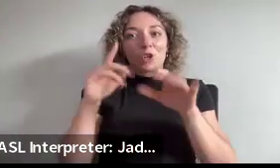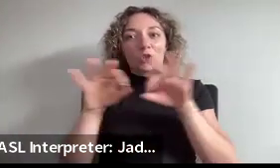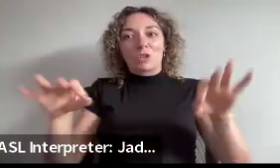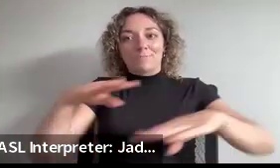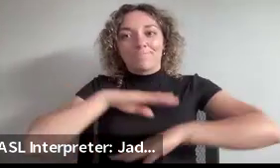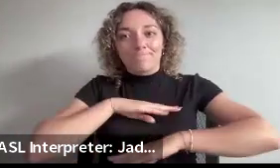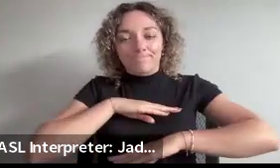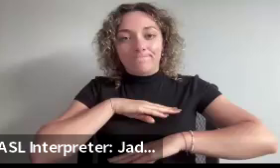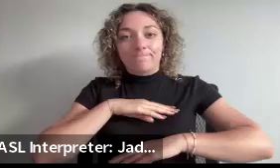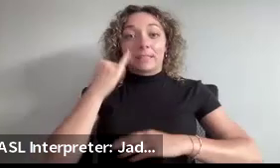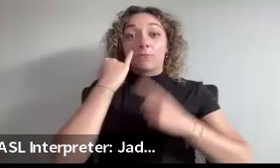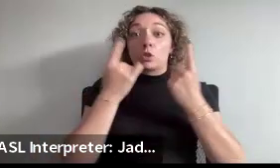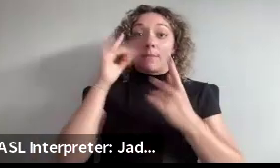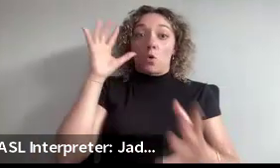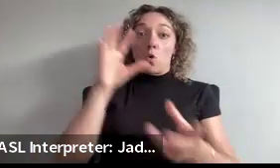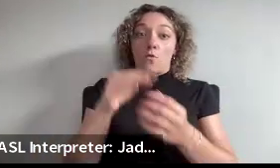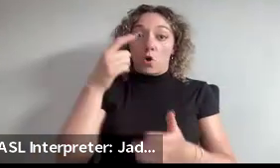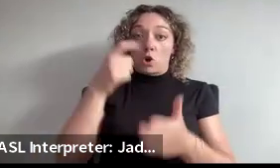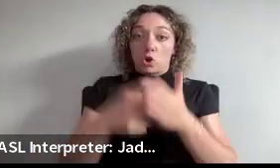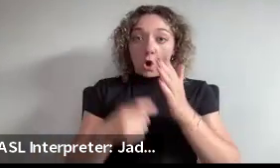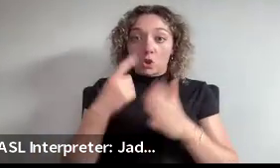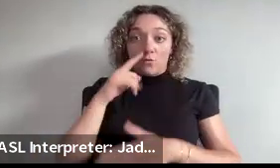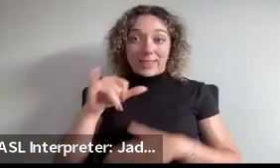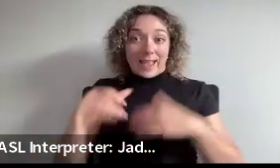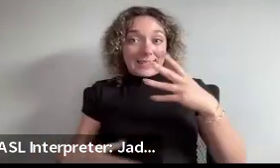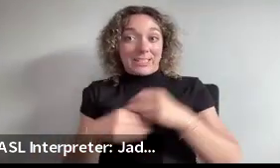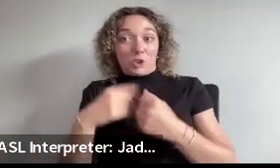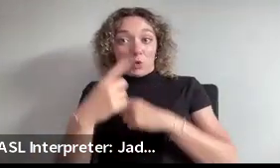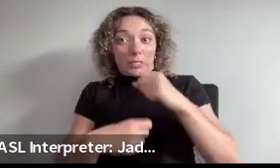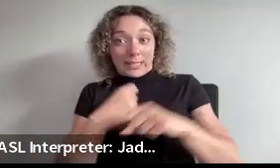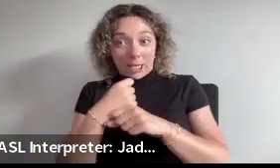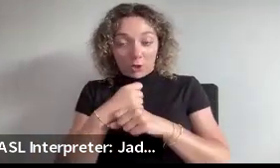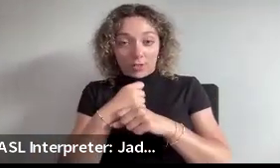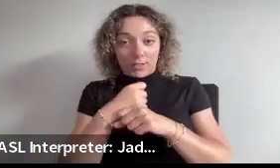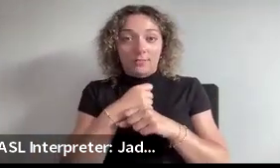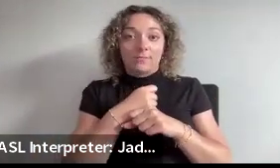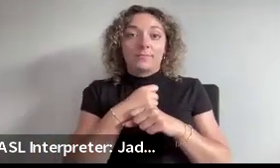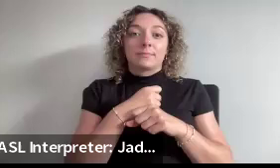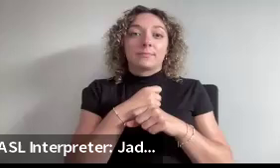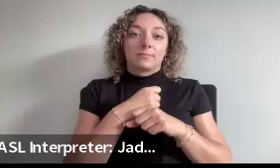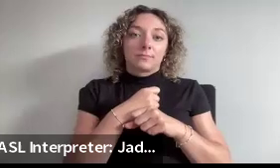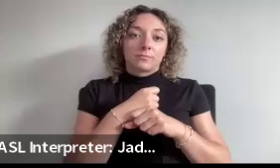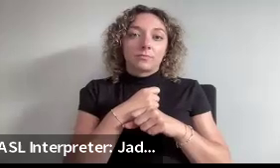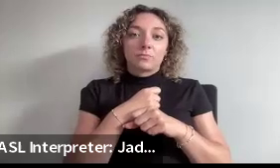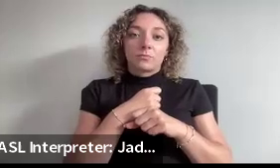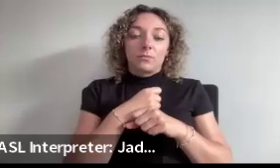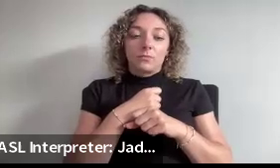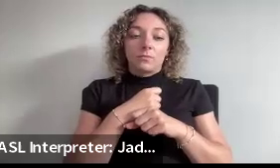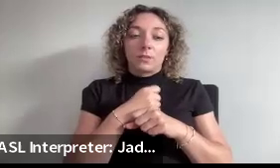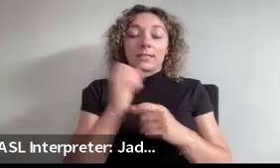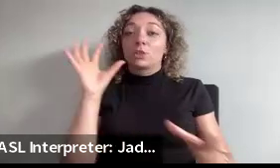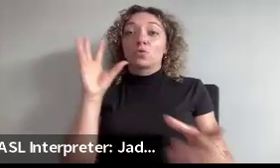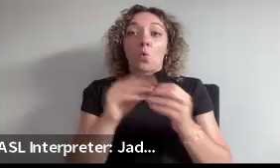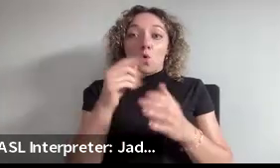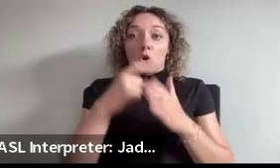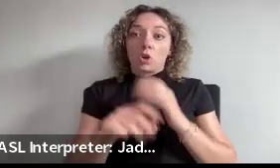the overall cost for that additional year um, of of classes, the total cost